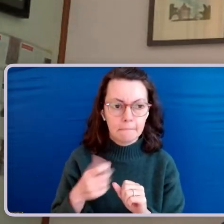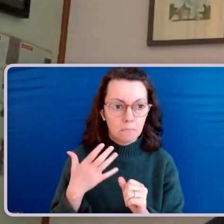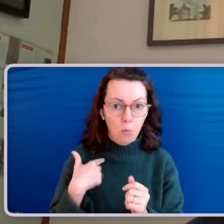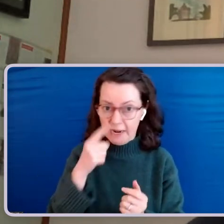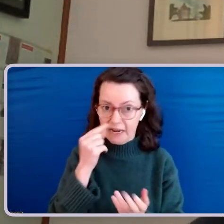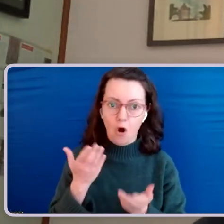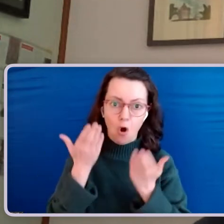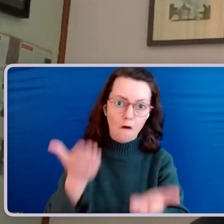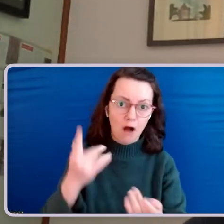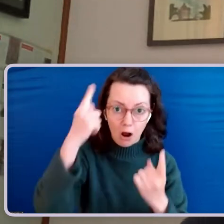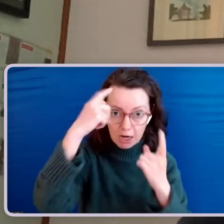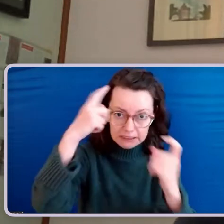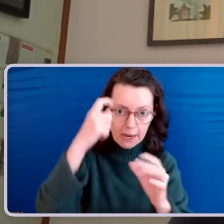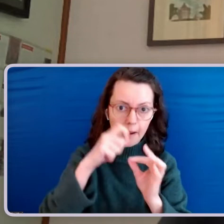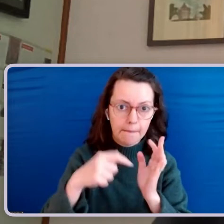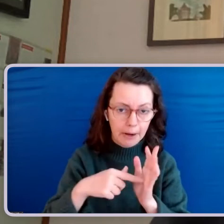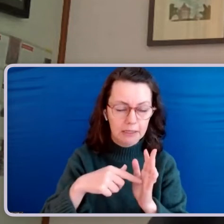COVID,